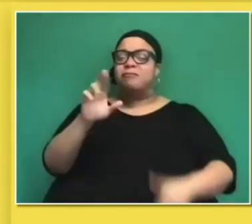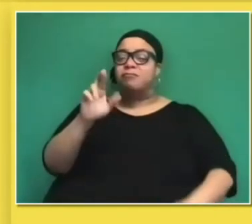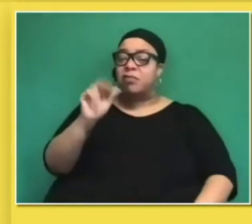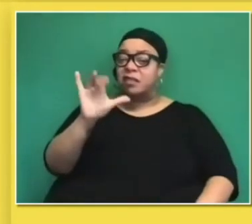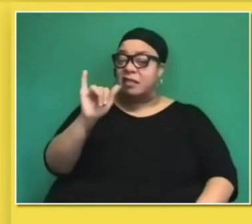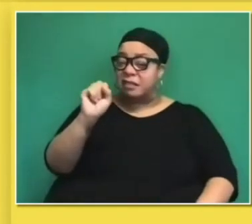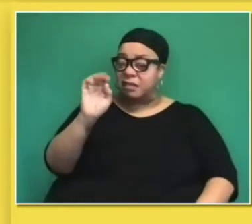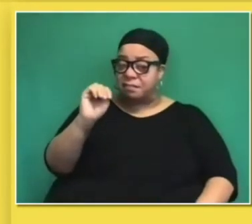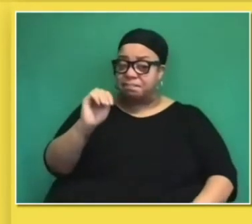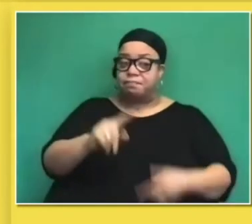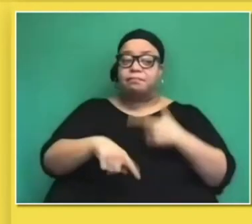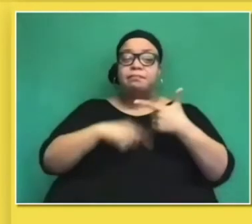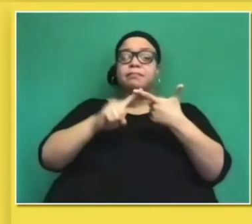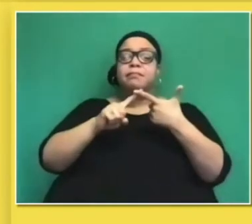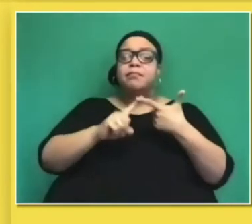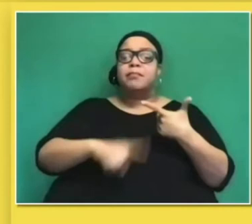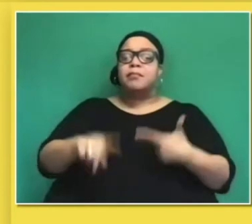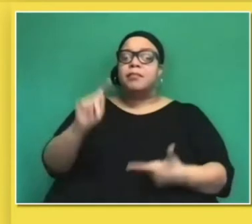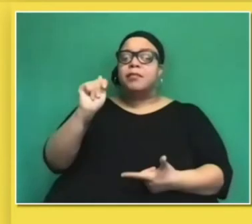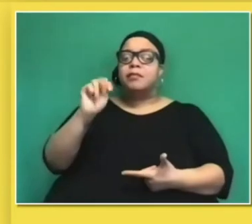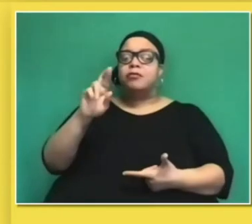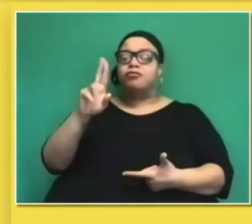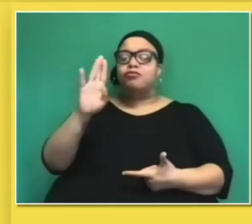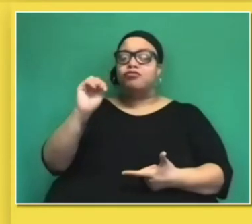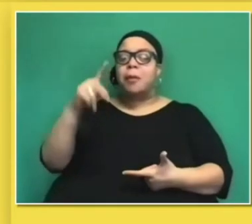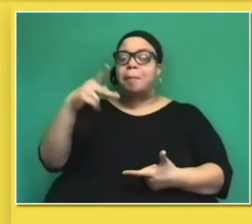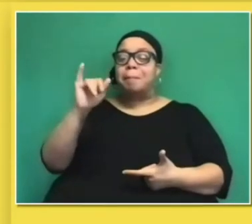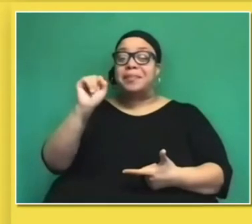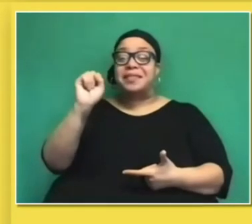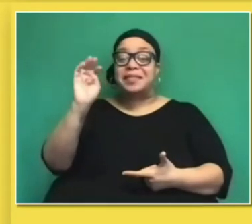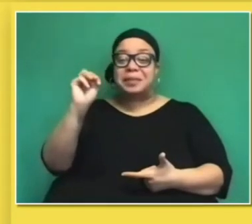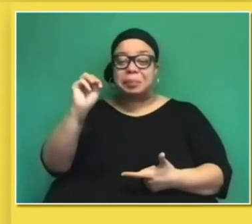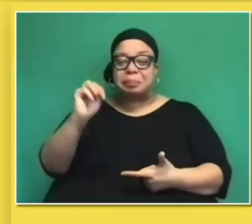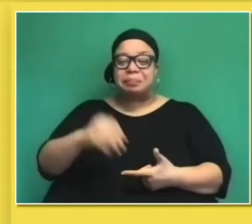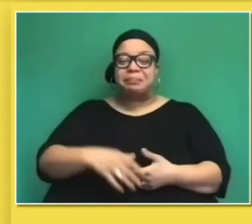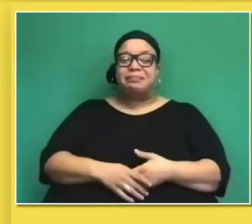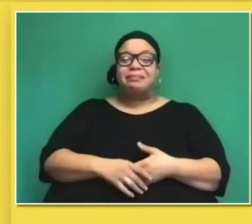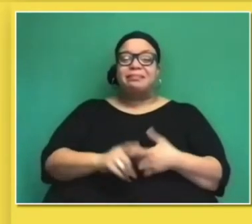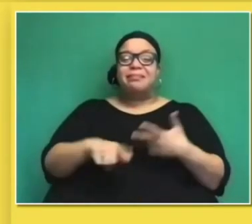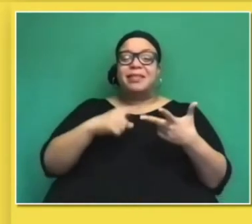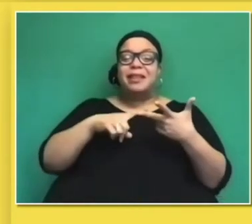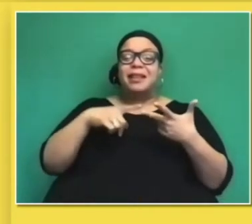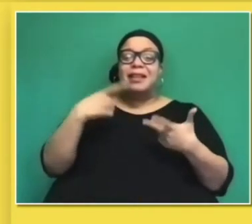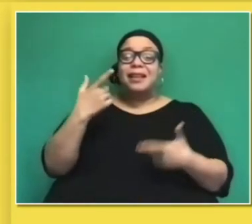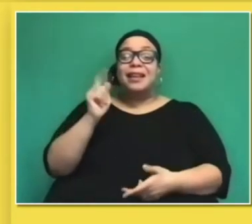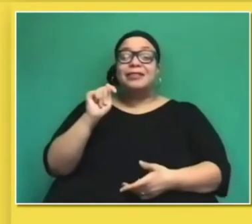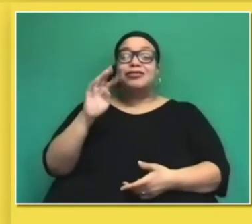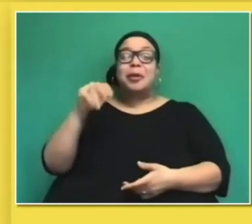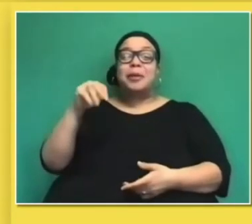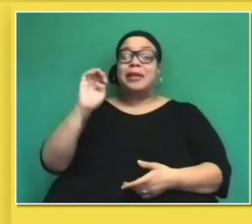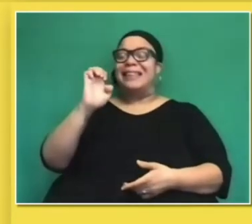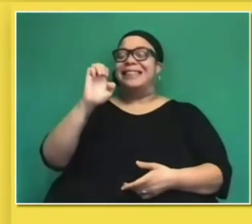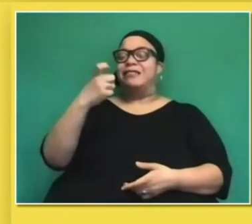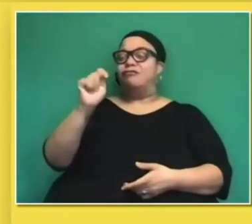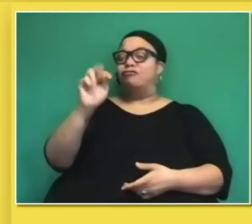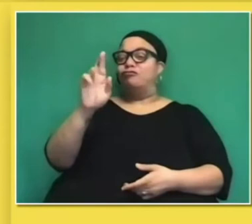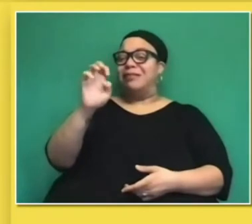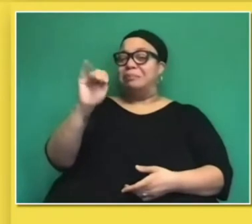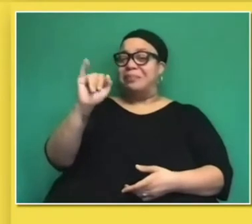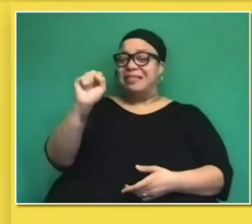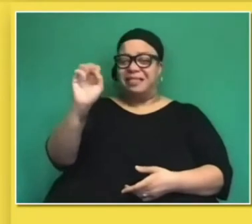Trumpism that comes out of extremism, and fusion coalitions from Wisconsin